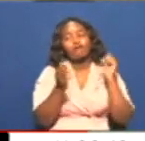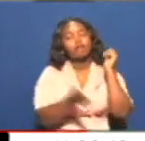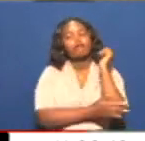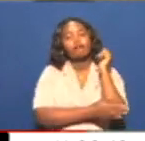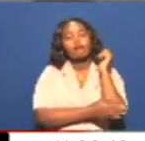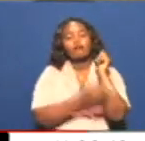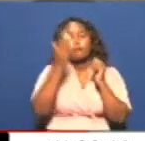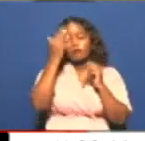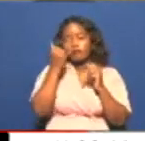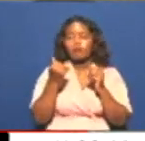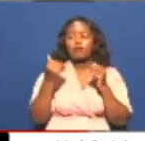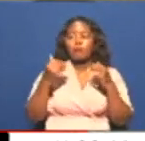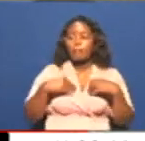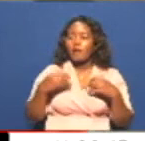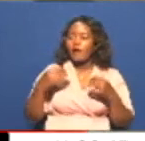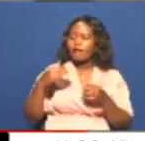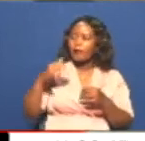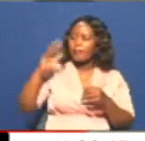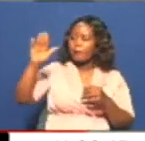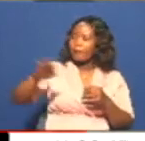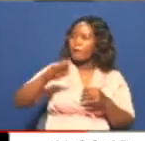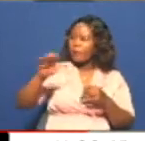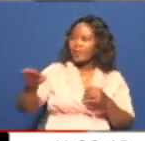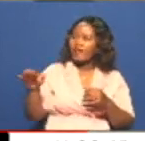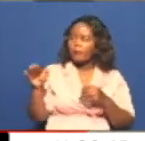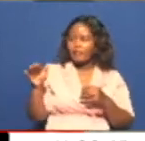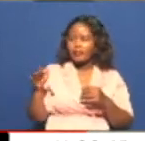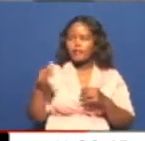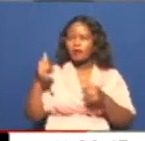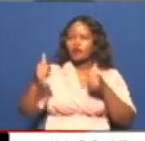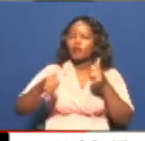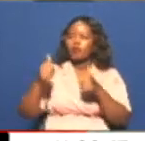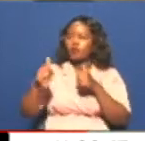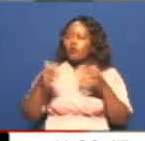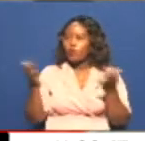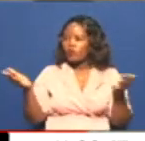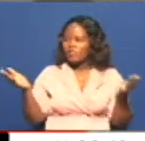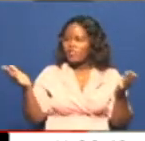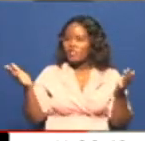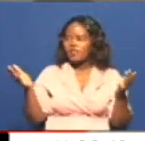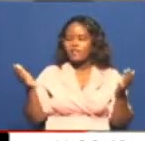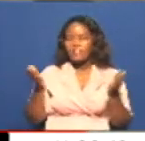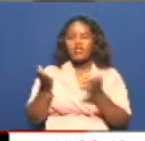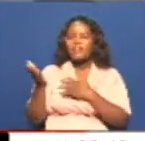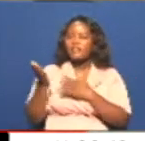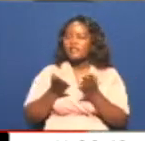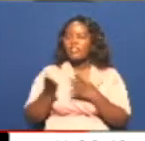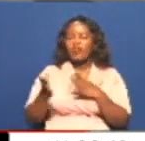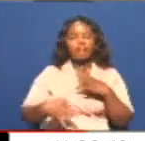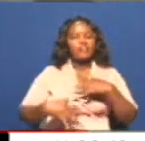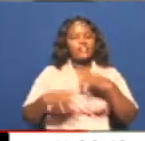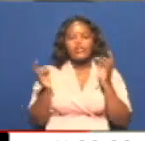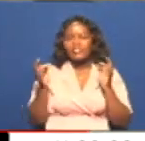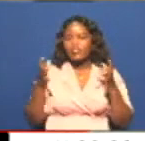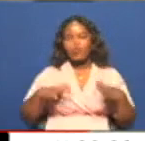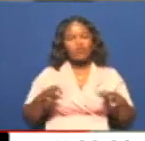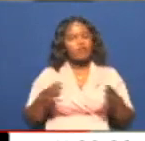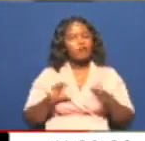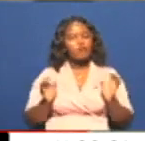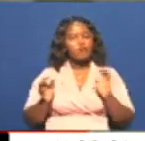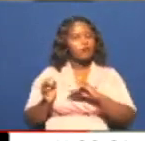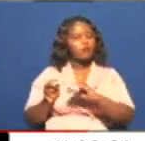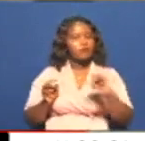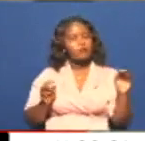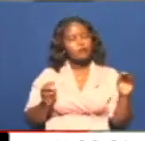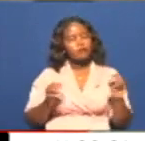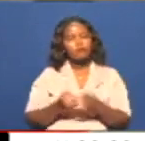parliament that clearly is sectarian and then therefore does not even serve the interest of the common man. So what we